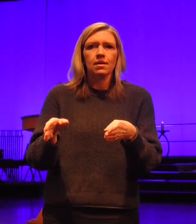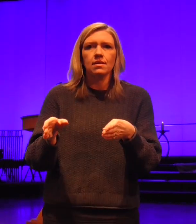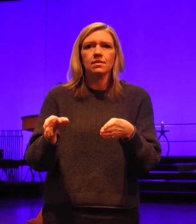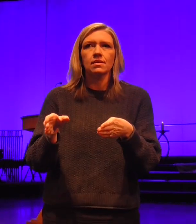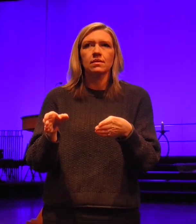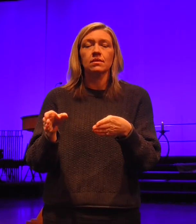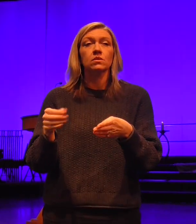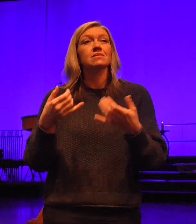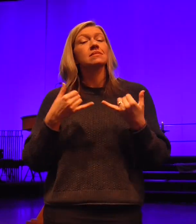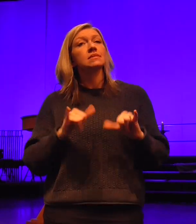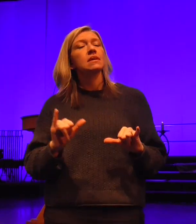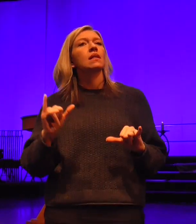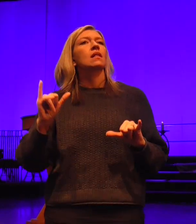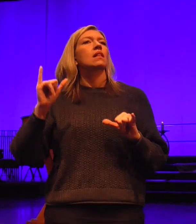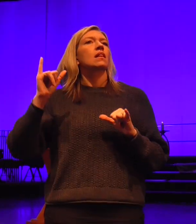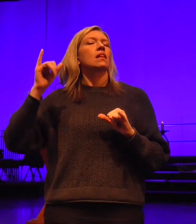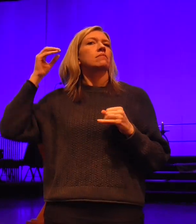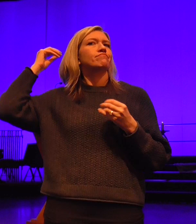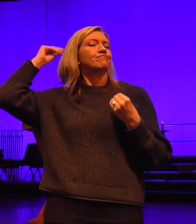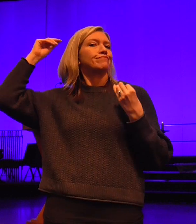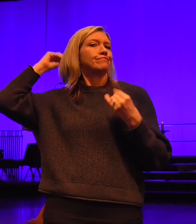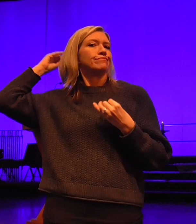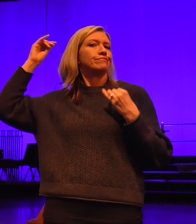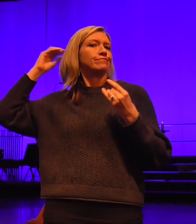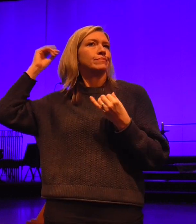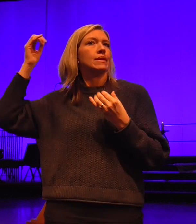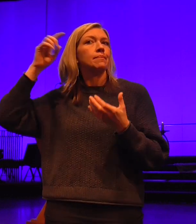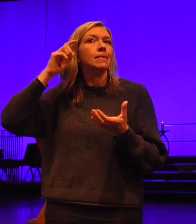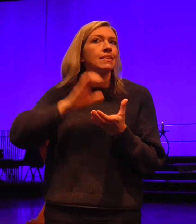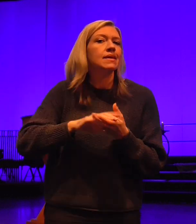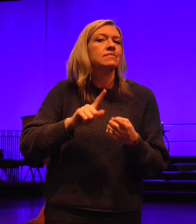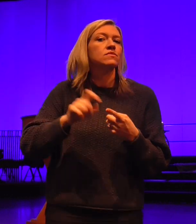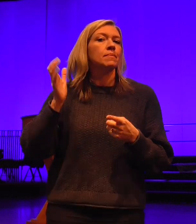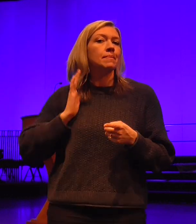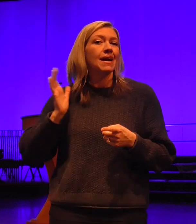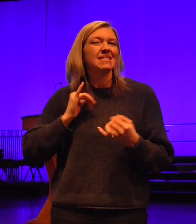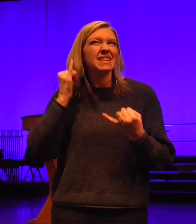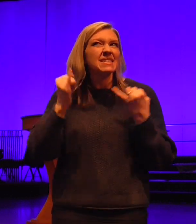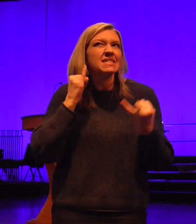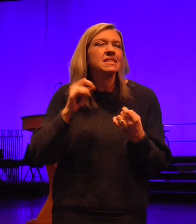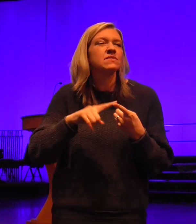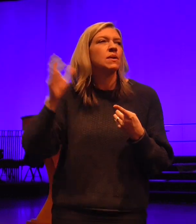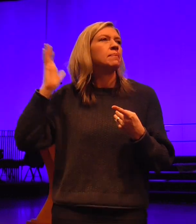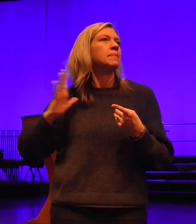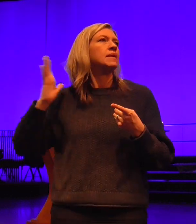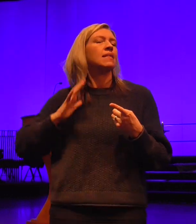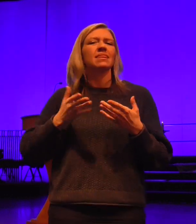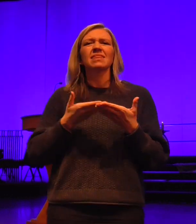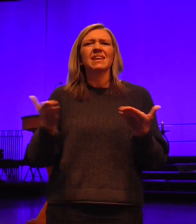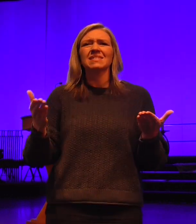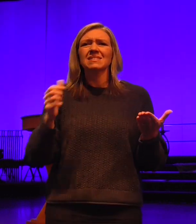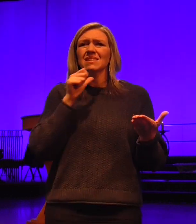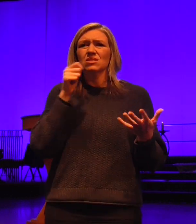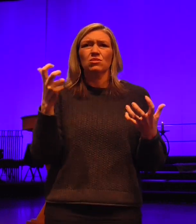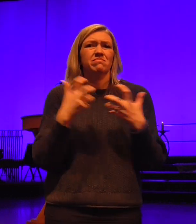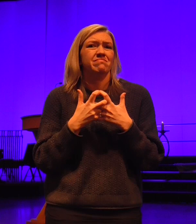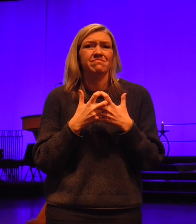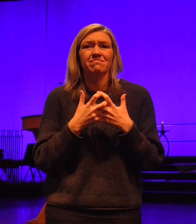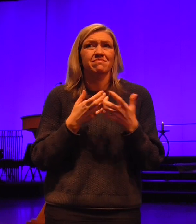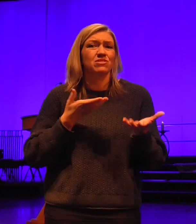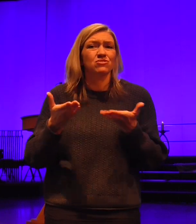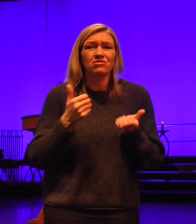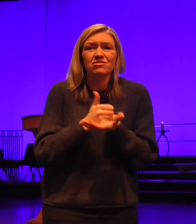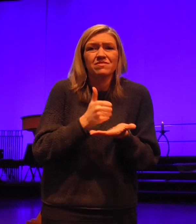have beliefs from the past, ideas from the past, and things that no longer serve us. And so our teaching and